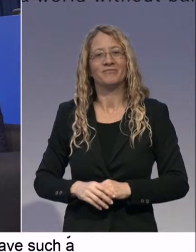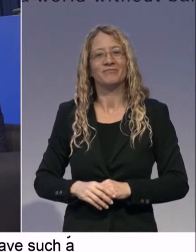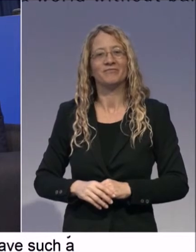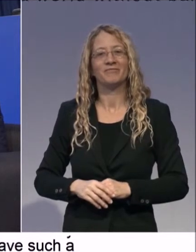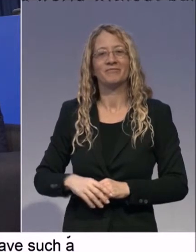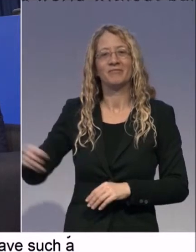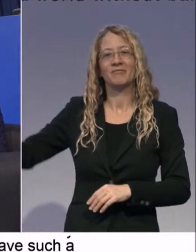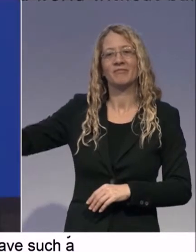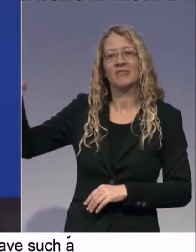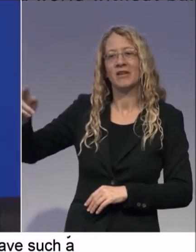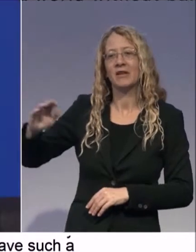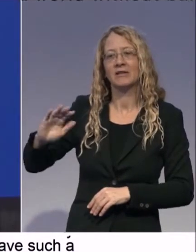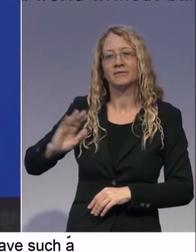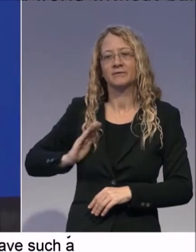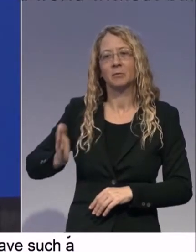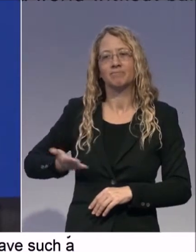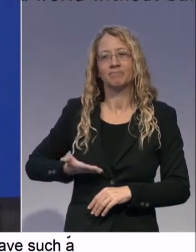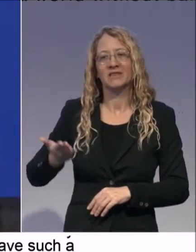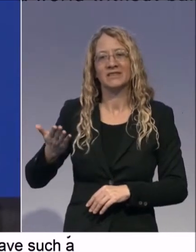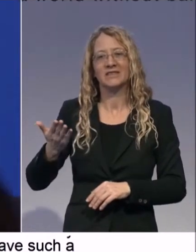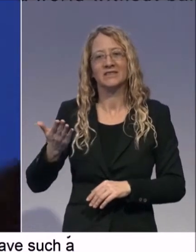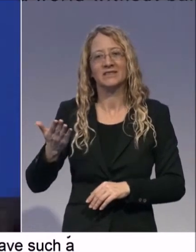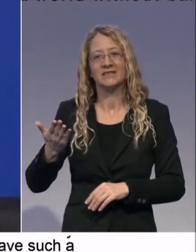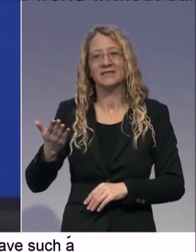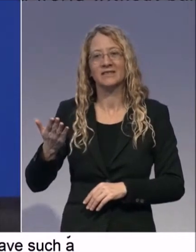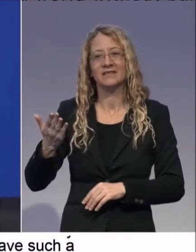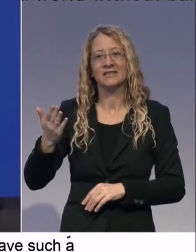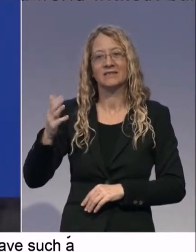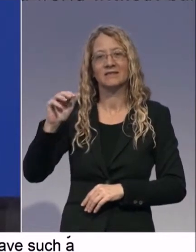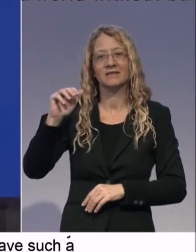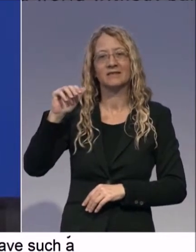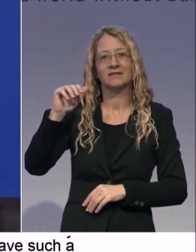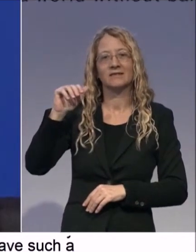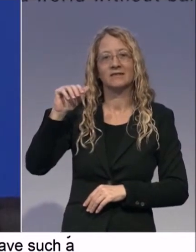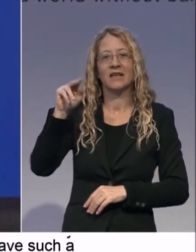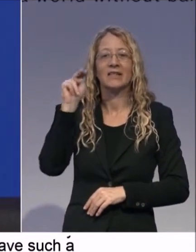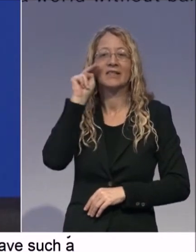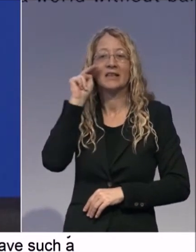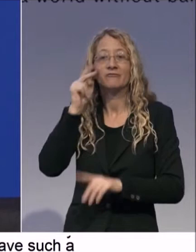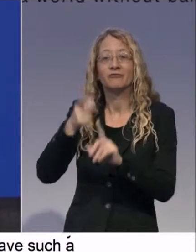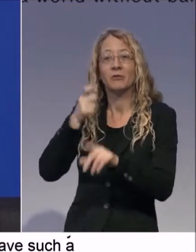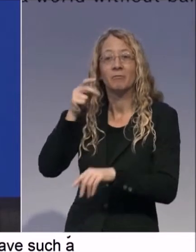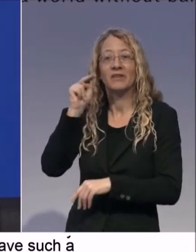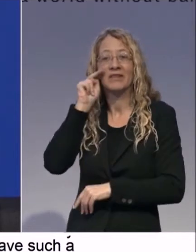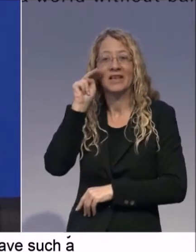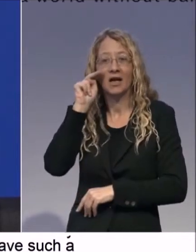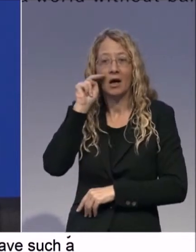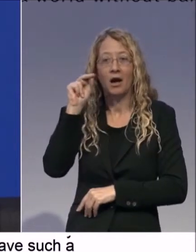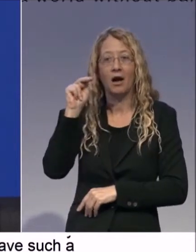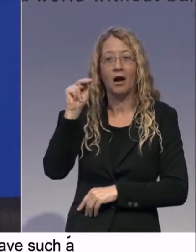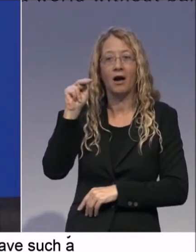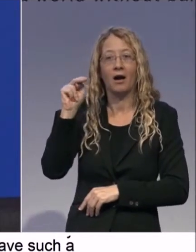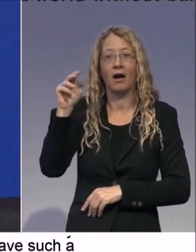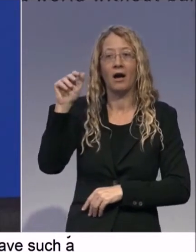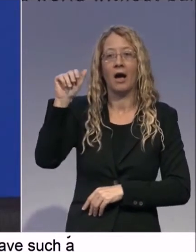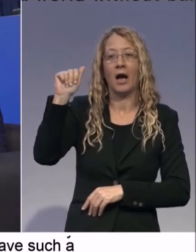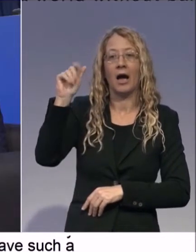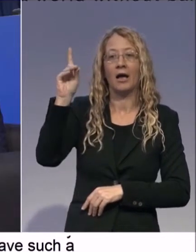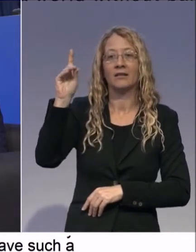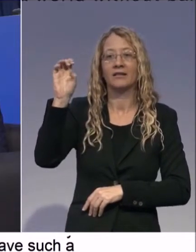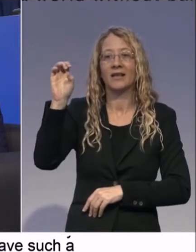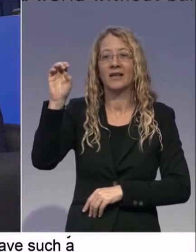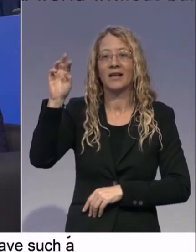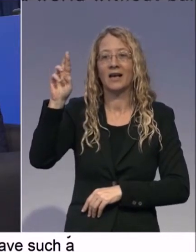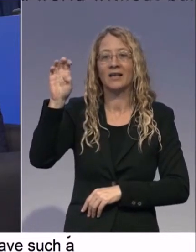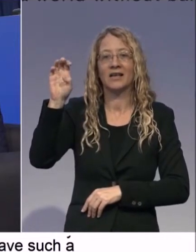winner of the first Her Abilities Award 2019 from Nigeria. And also welcome to Mr. Yoav Kraiem. He's an advocate for the rights